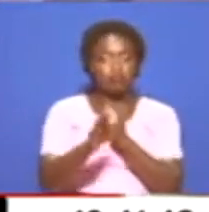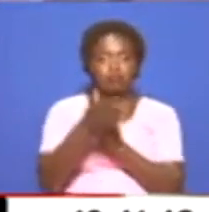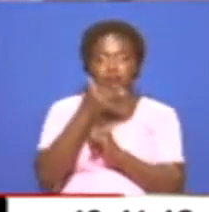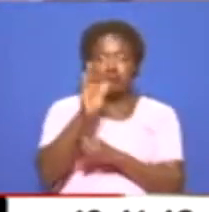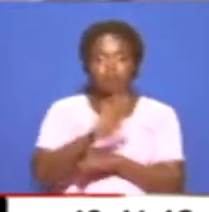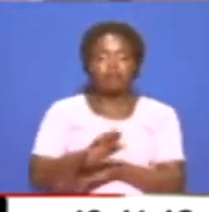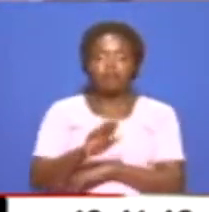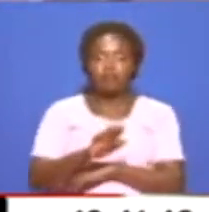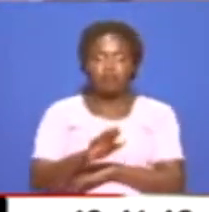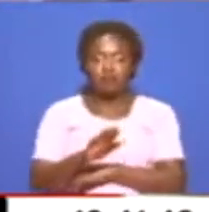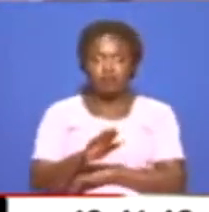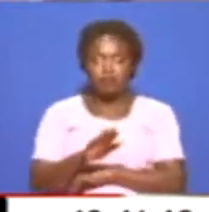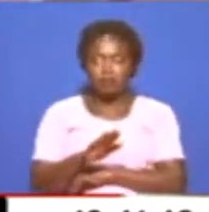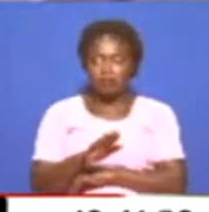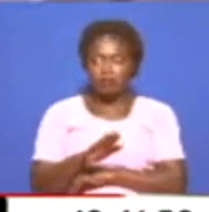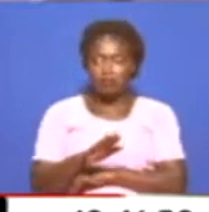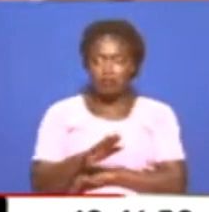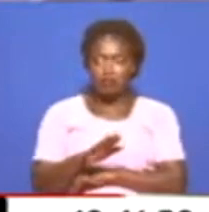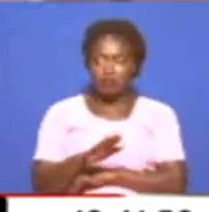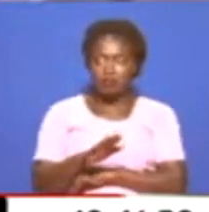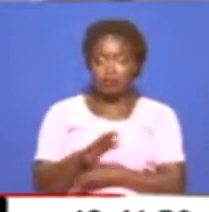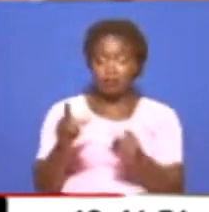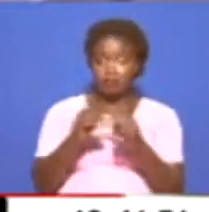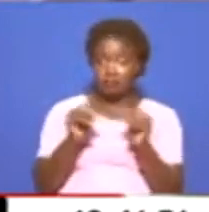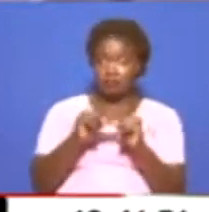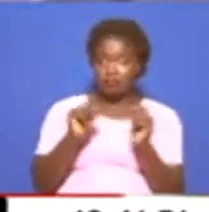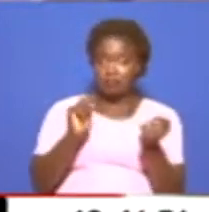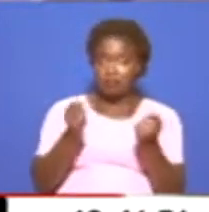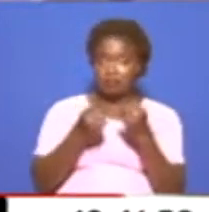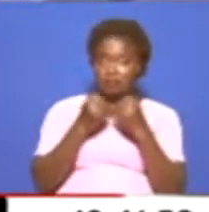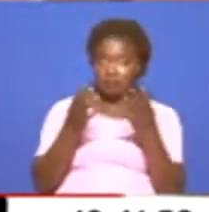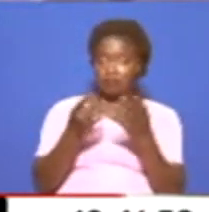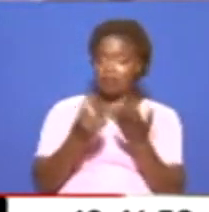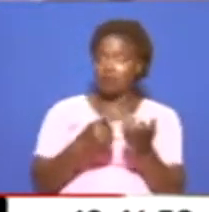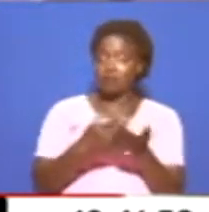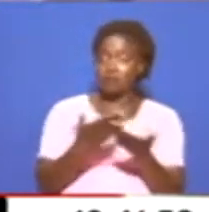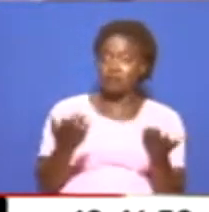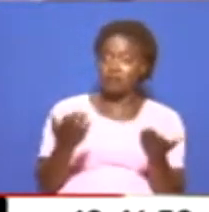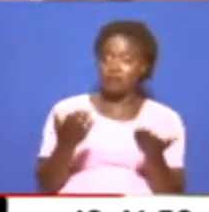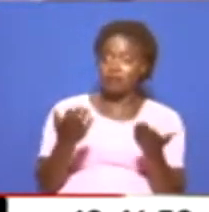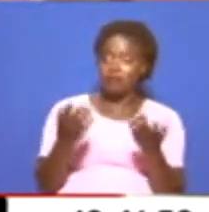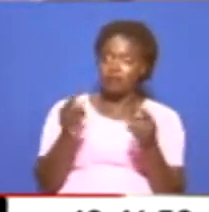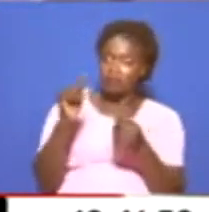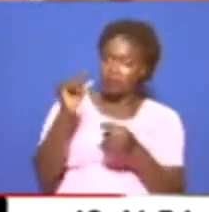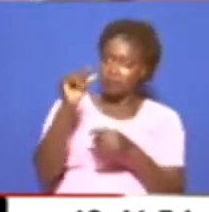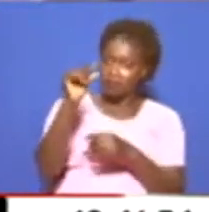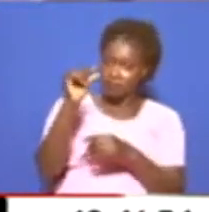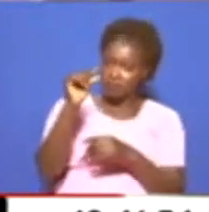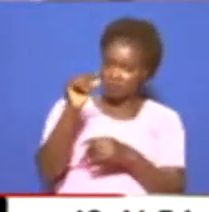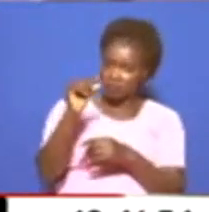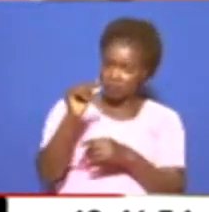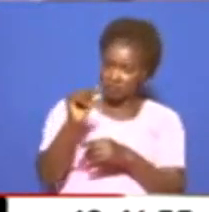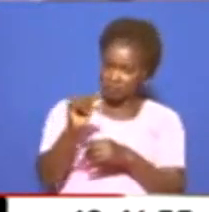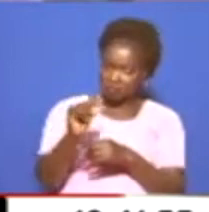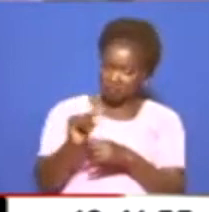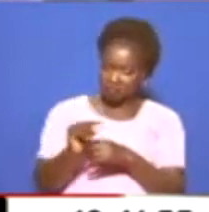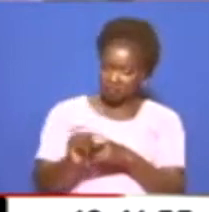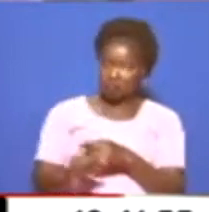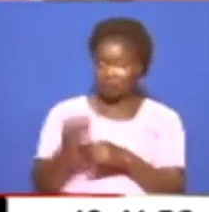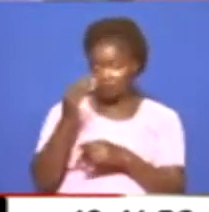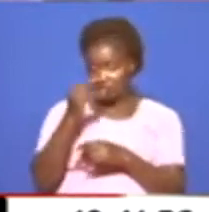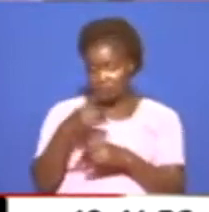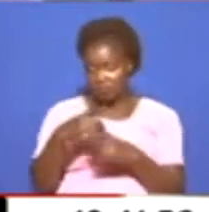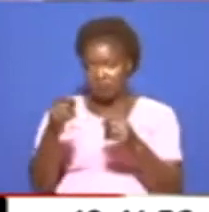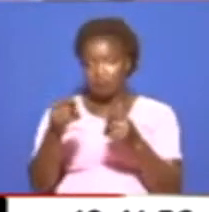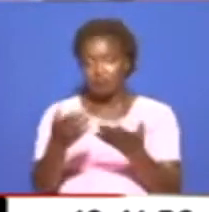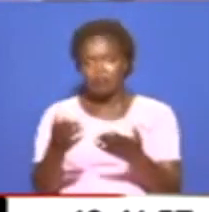to live. Unless the messaging is changed, these figures, they will continue this way. So because you go to those people, to the ground, and ask